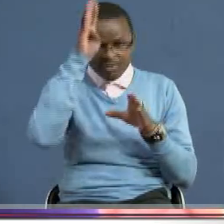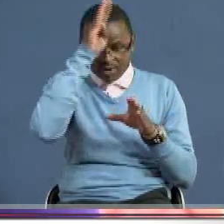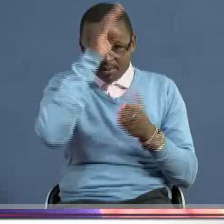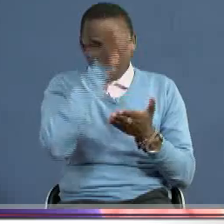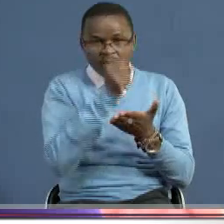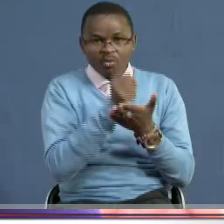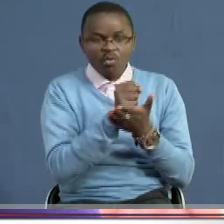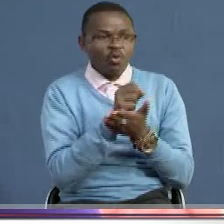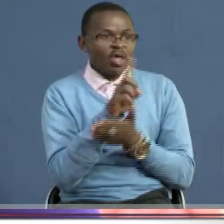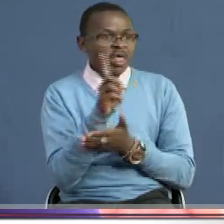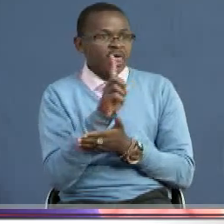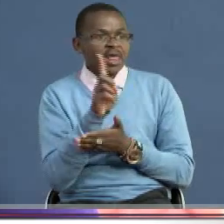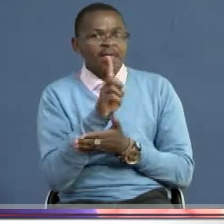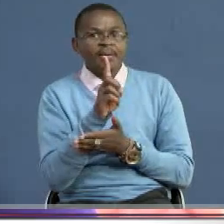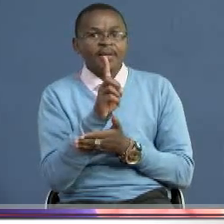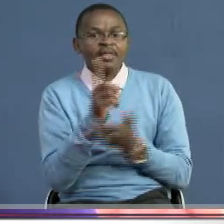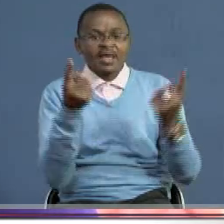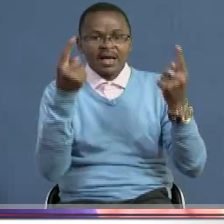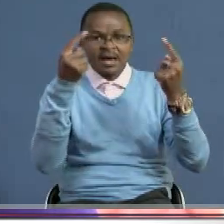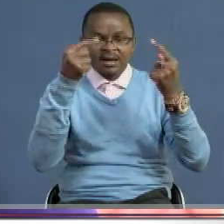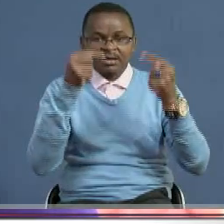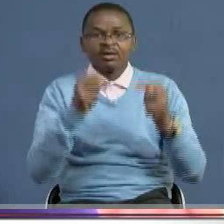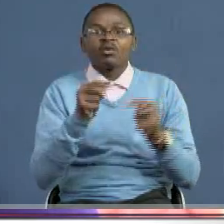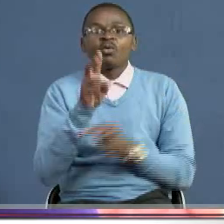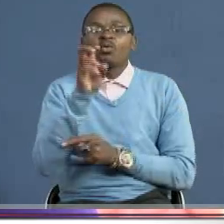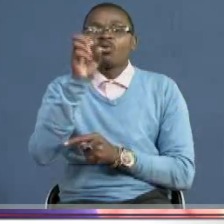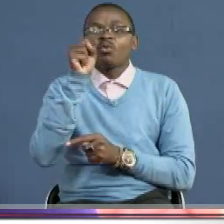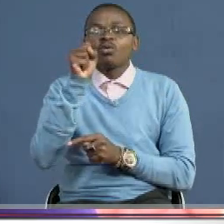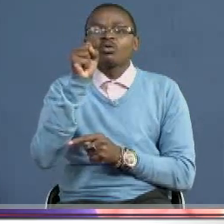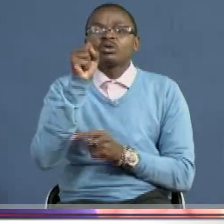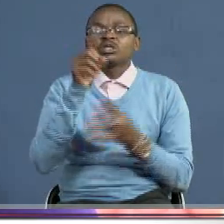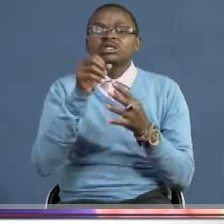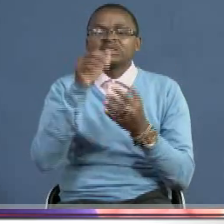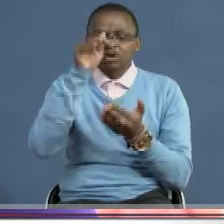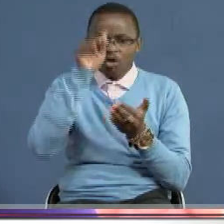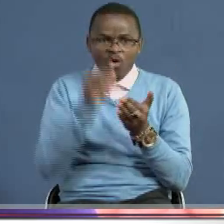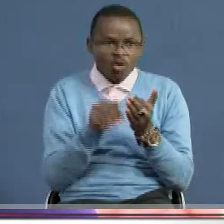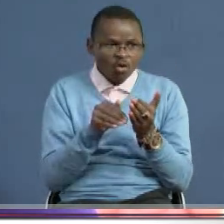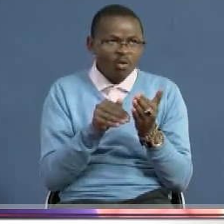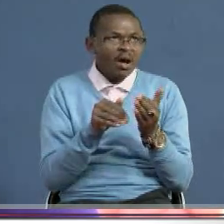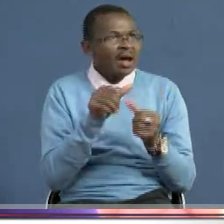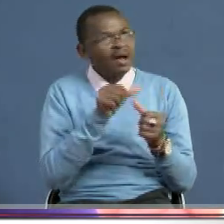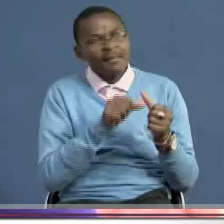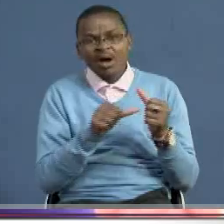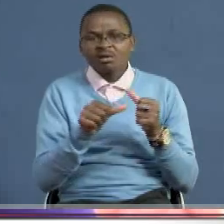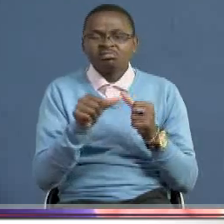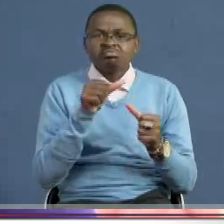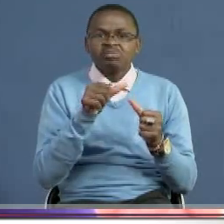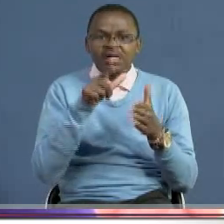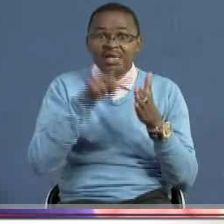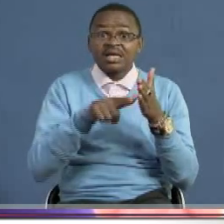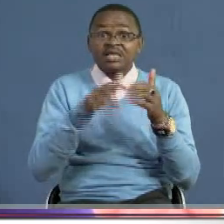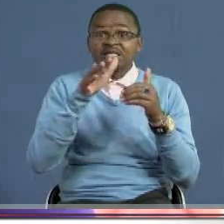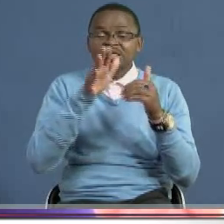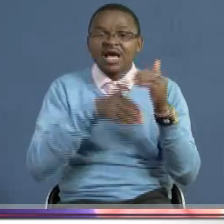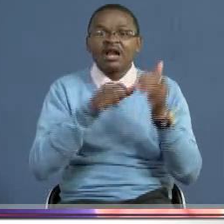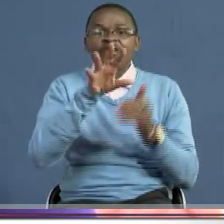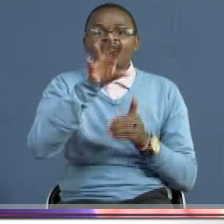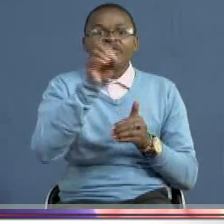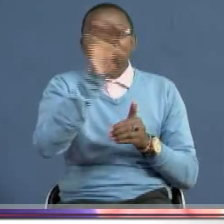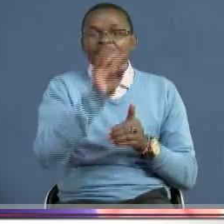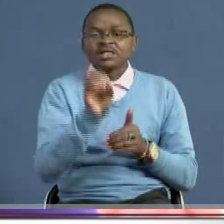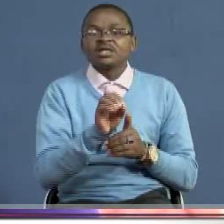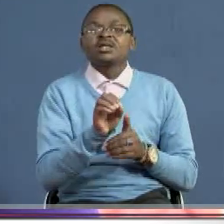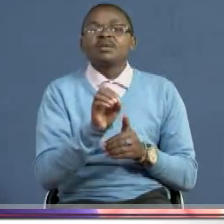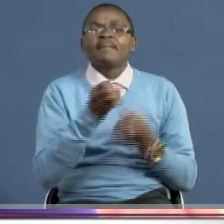office, where the skilled deliveries was quite low. It was about less than 50%.